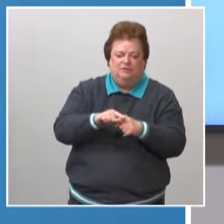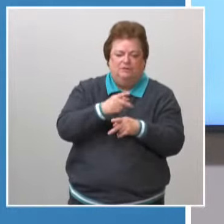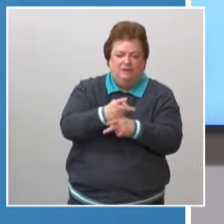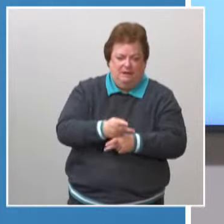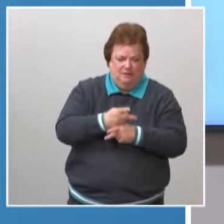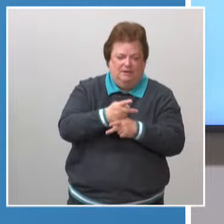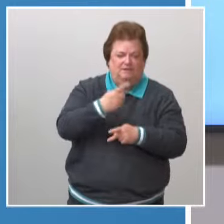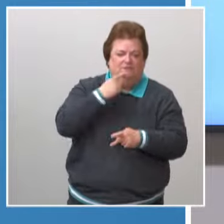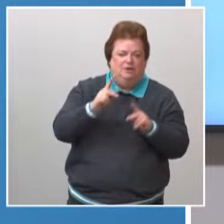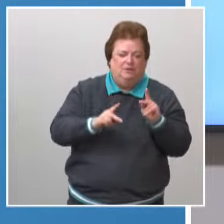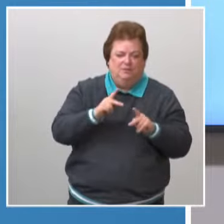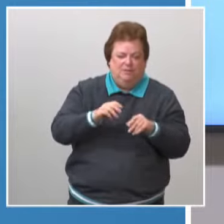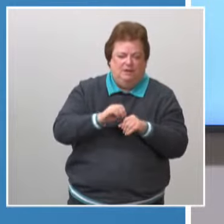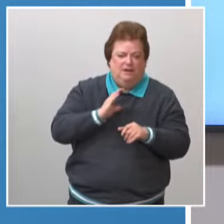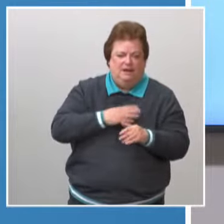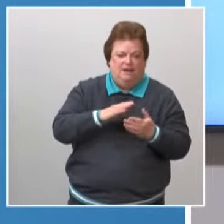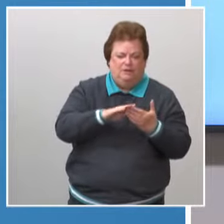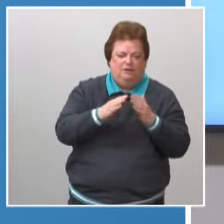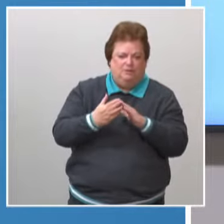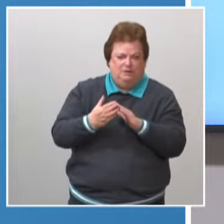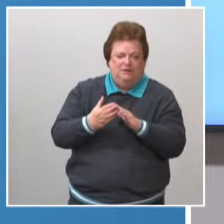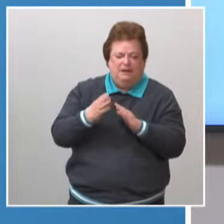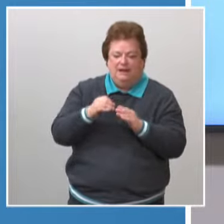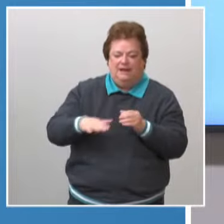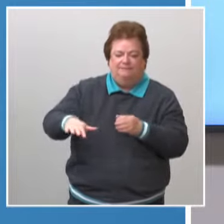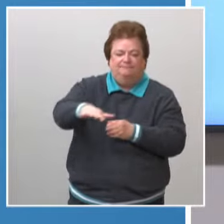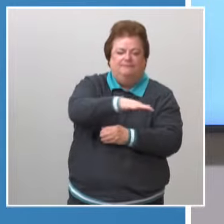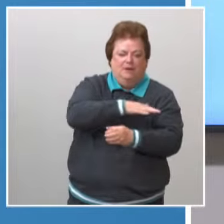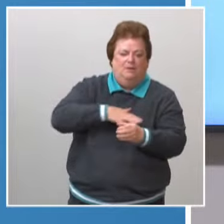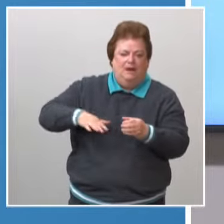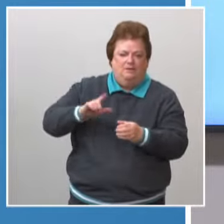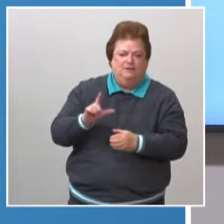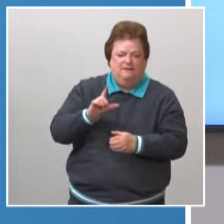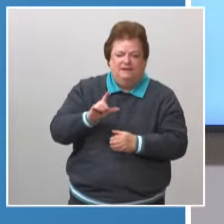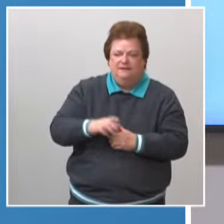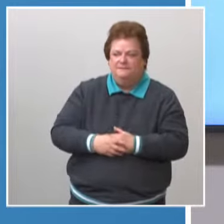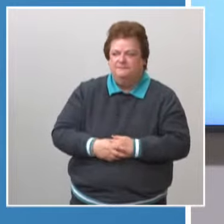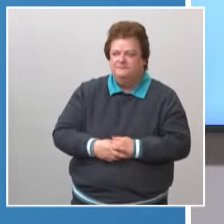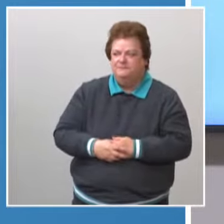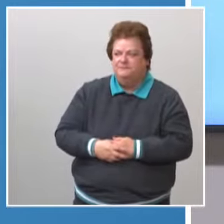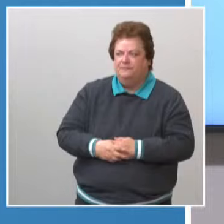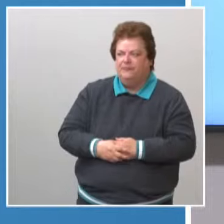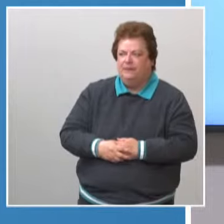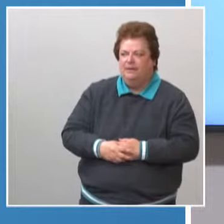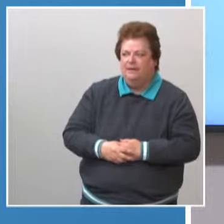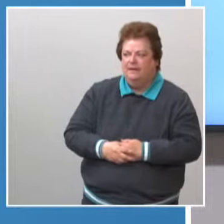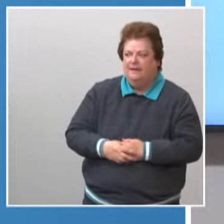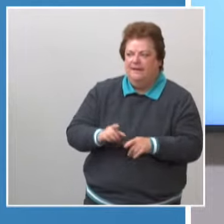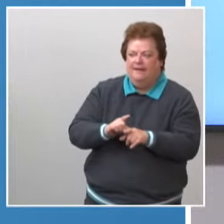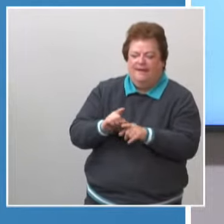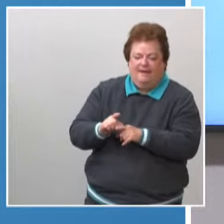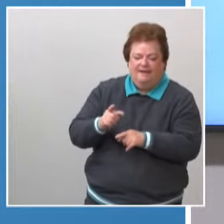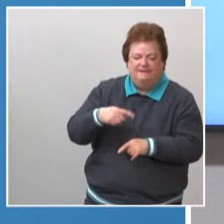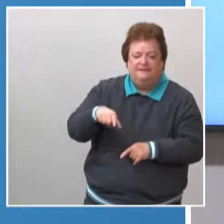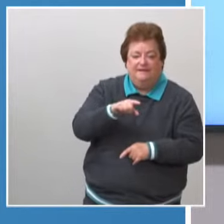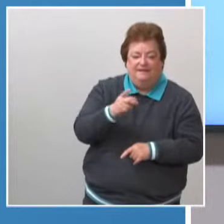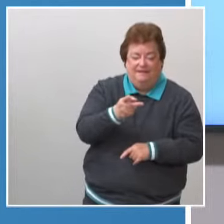the people in our community and the surrounding areas. As Derek just mentioned, and